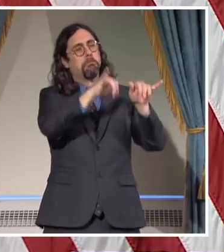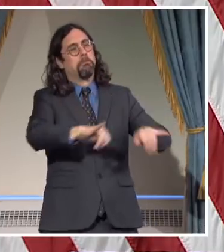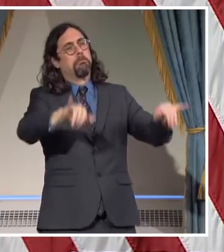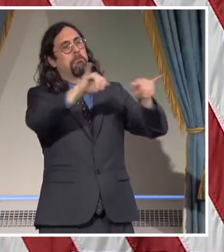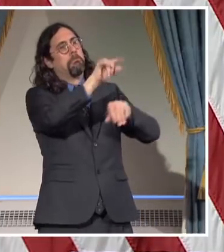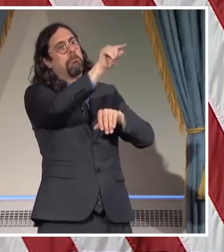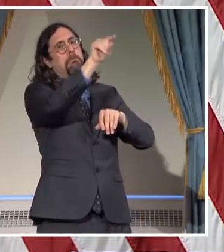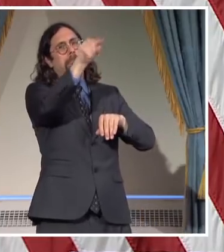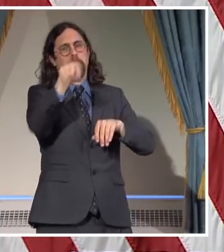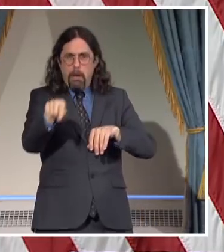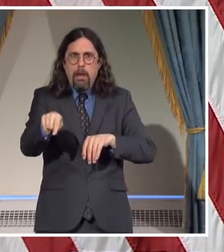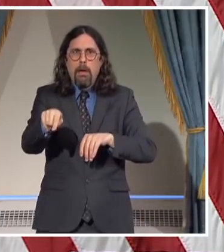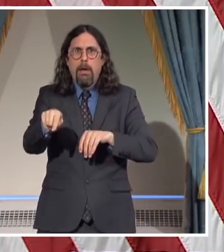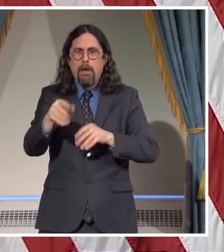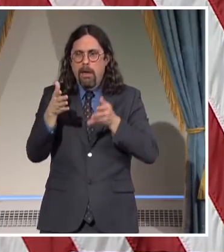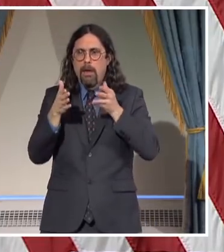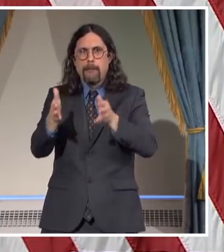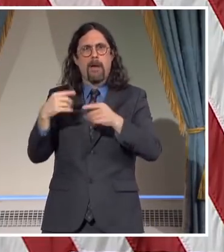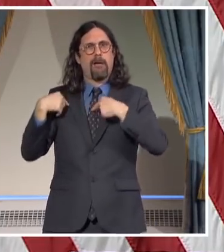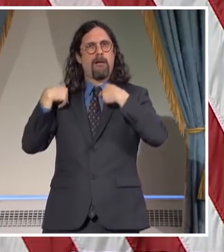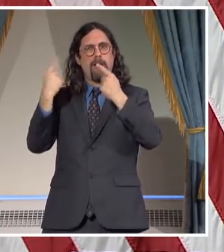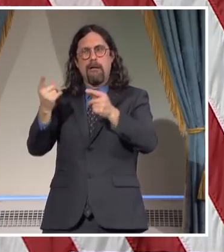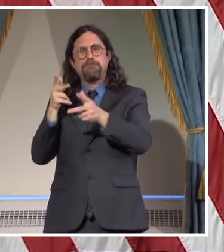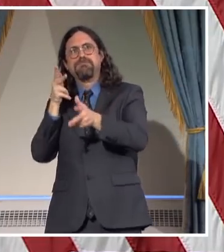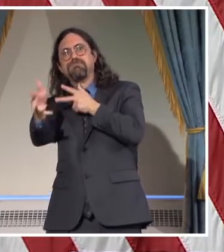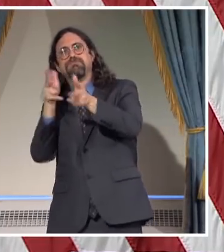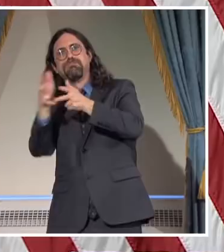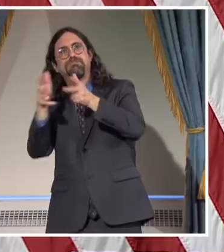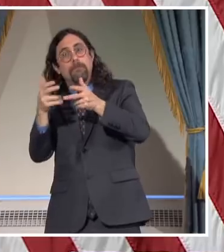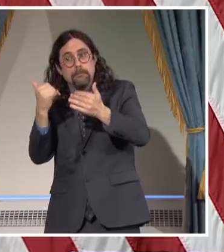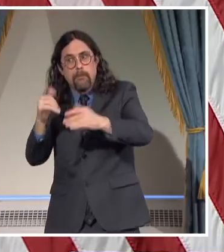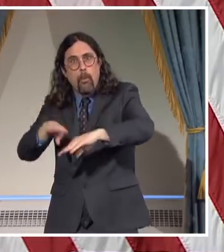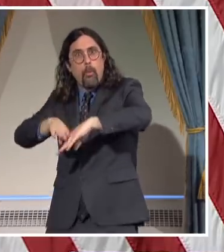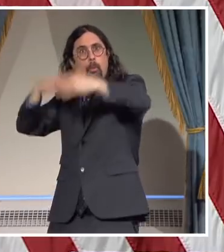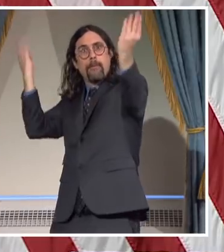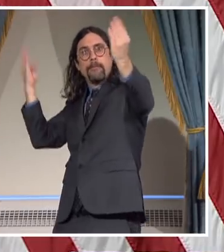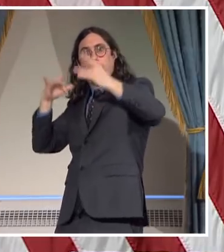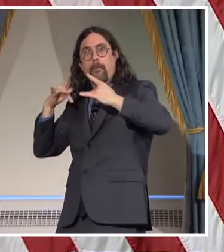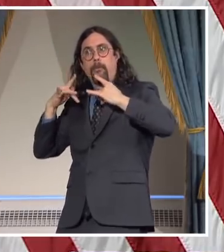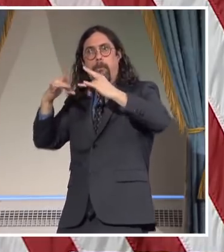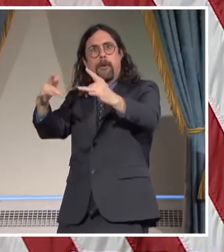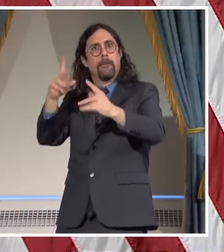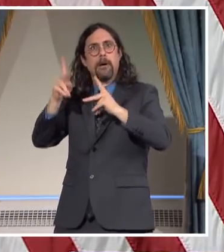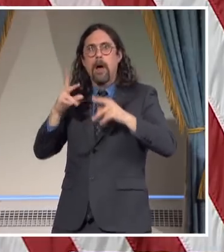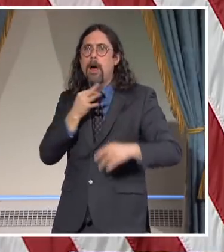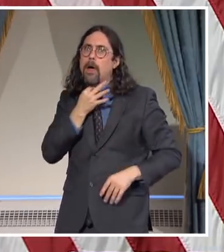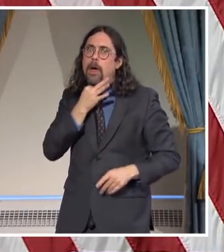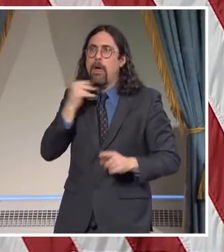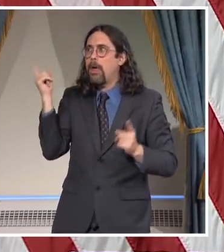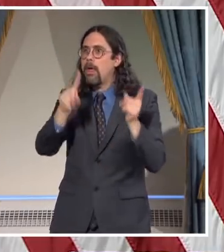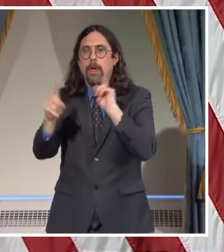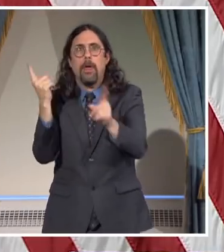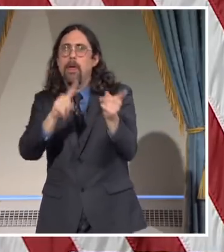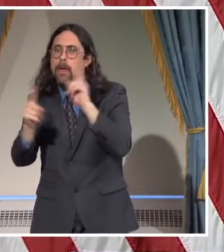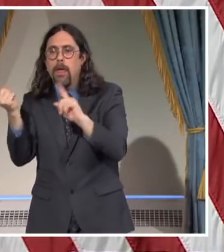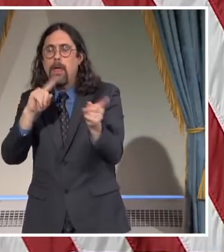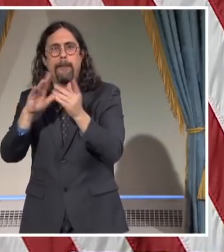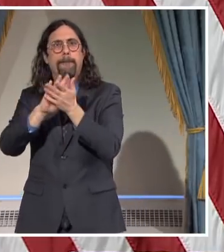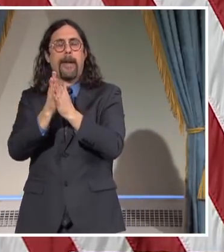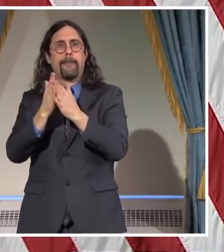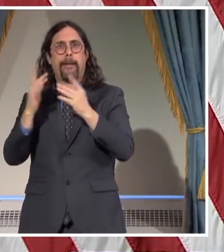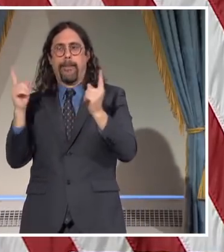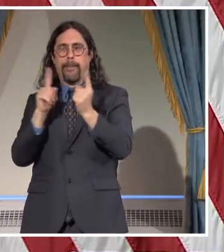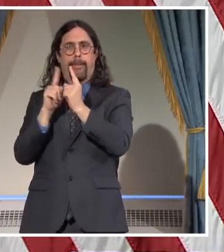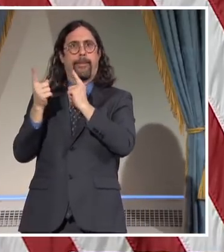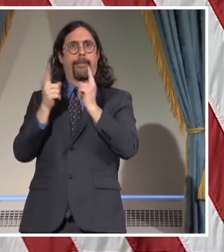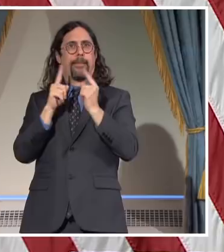it, that there will be enforcement at the locations, and that we know all the other places that have to be enforced are covered as well. So